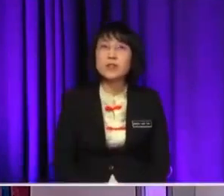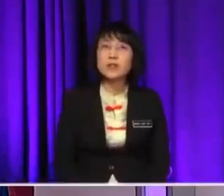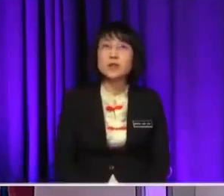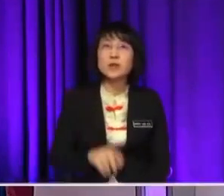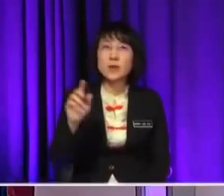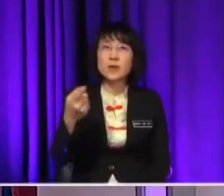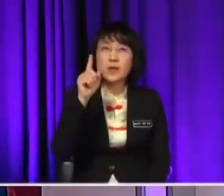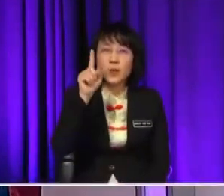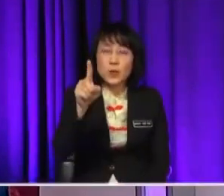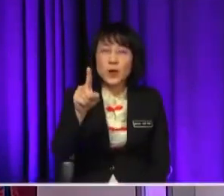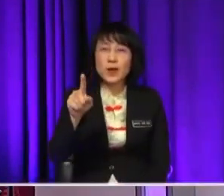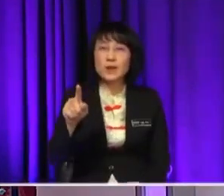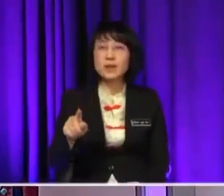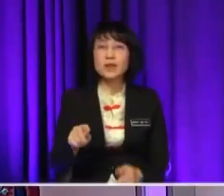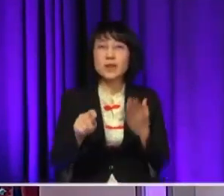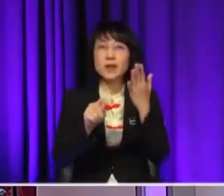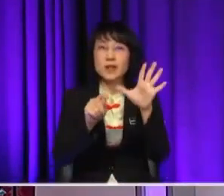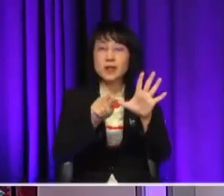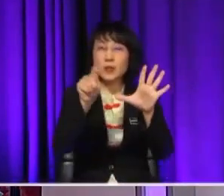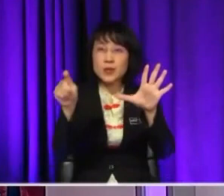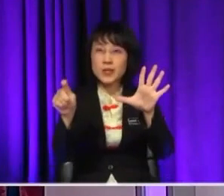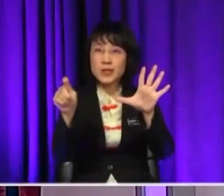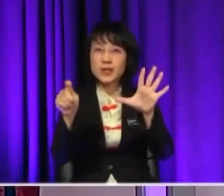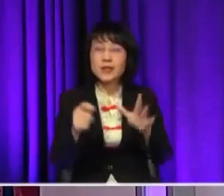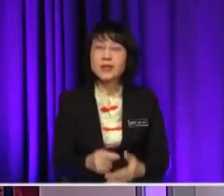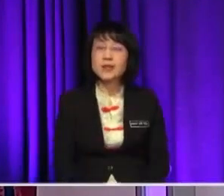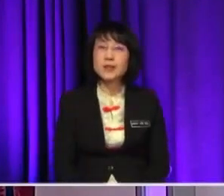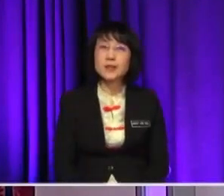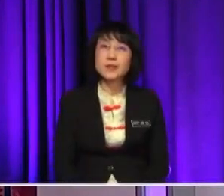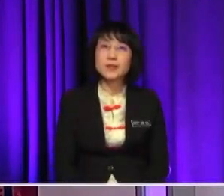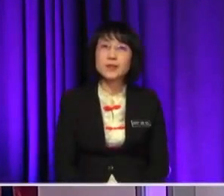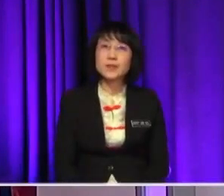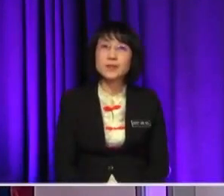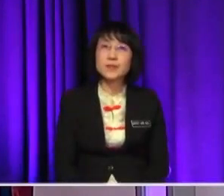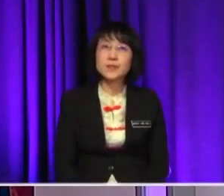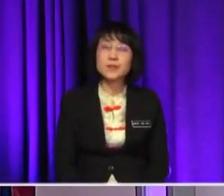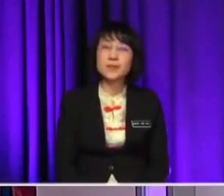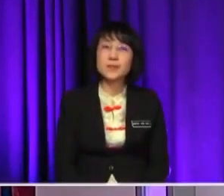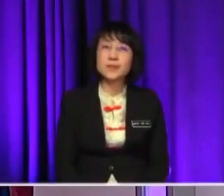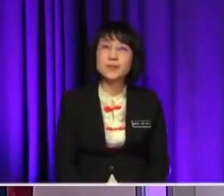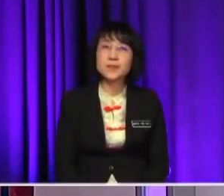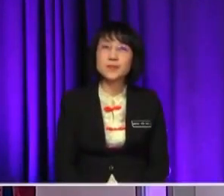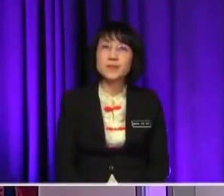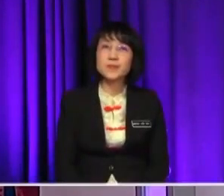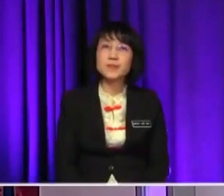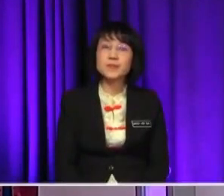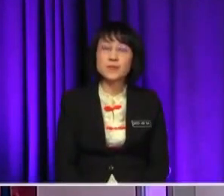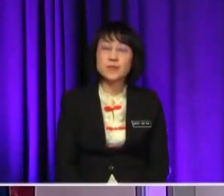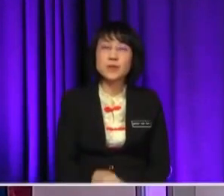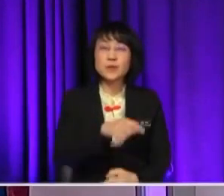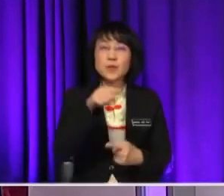twig. So yes, and like she mentions, hyperbole. Hyperbole is basically when someone exaggerates.